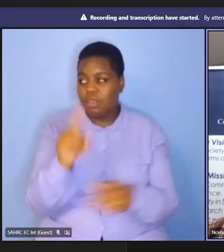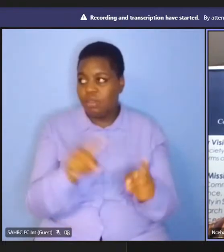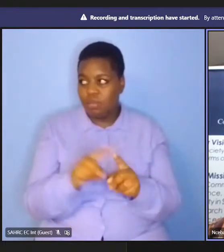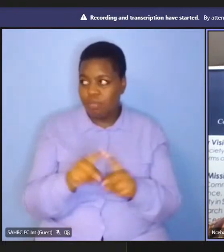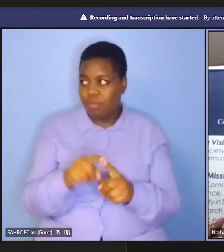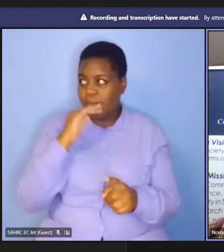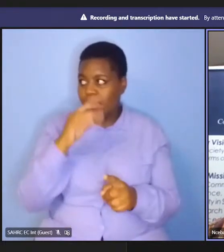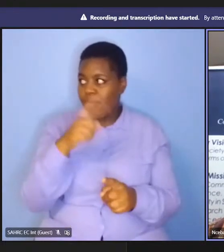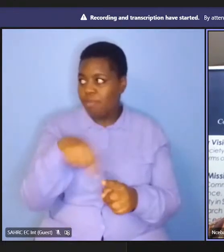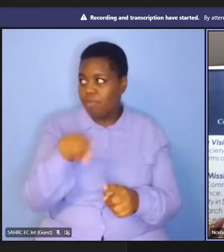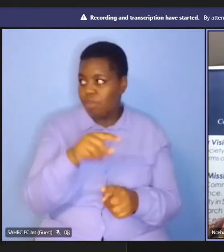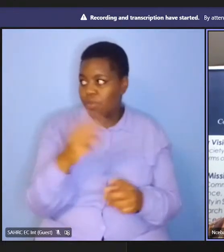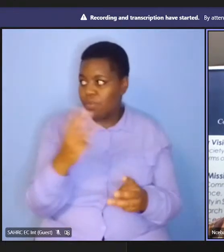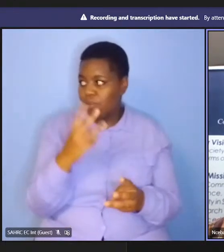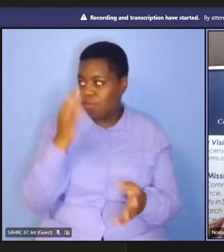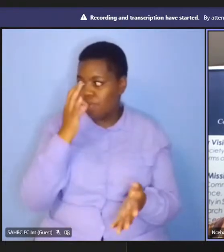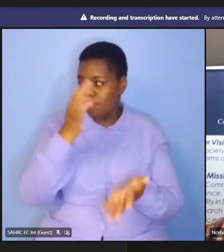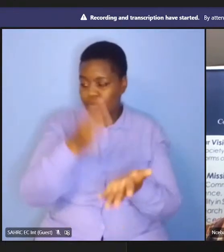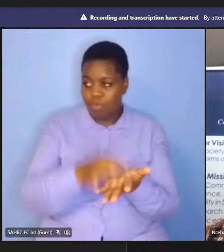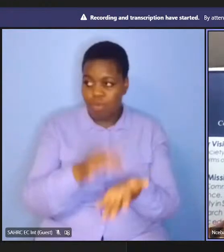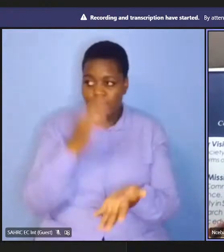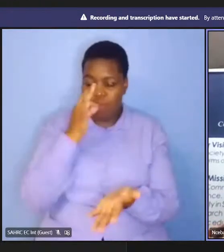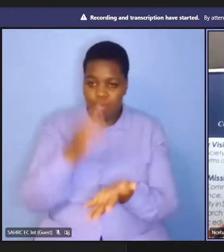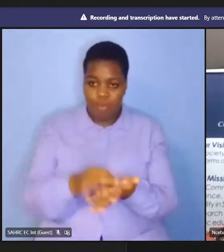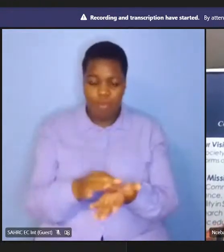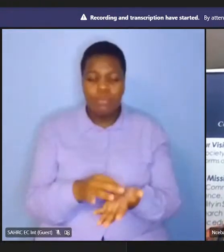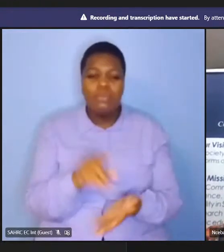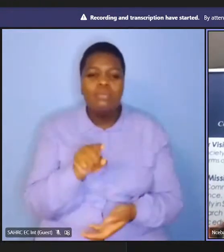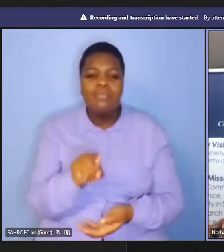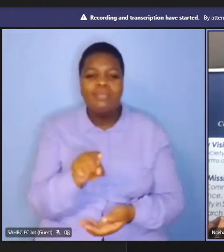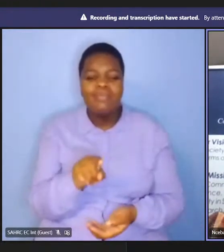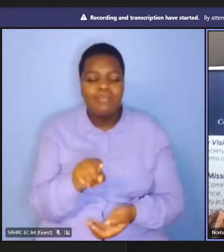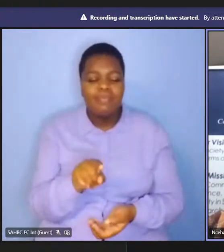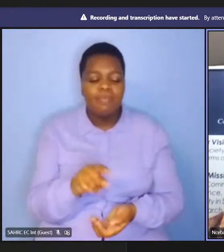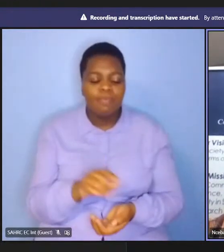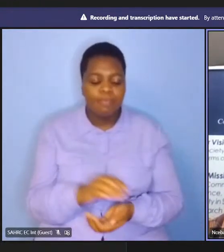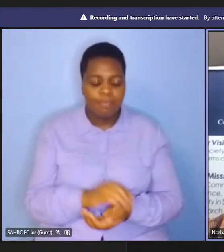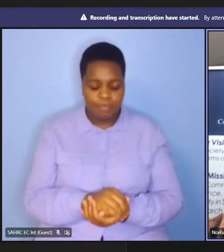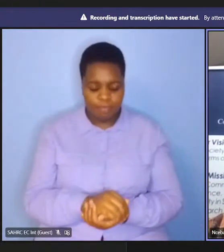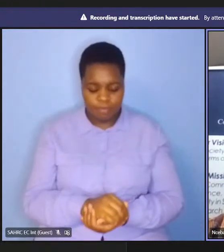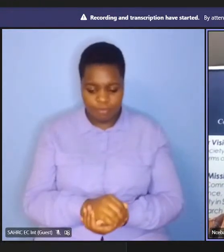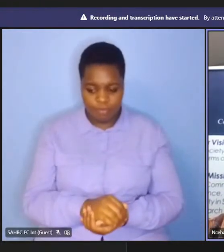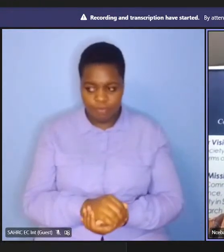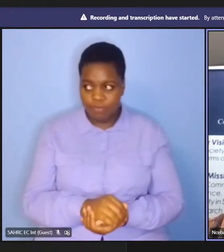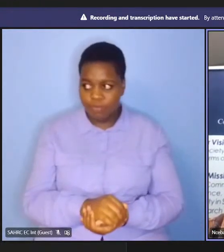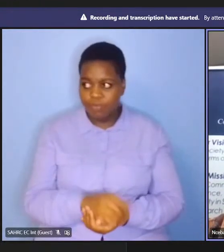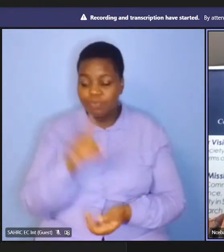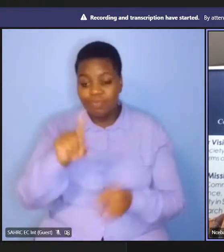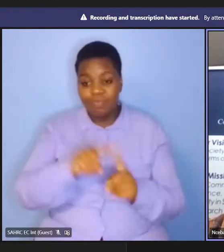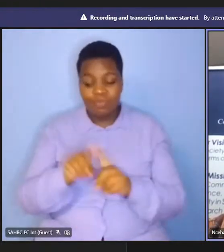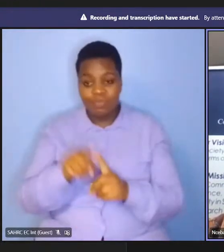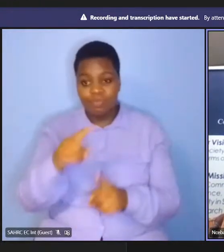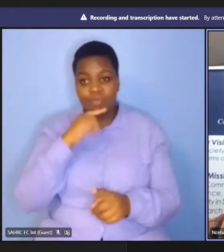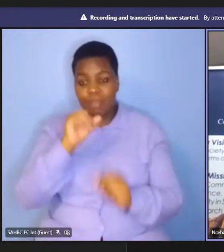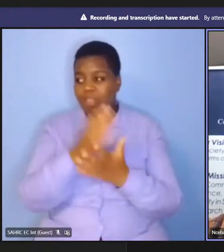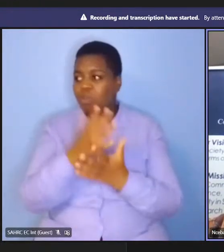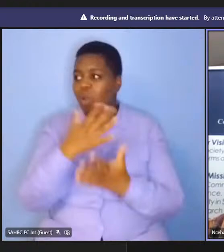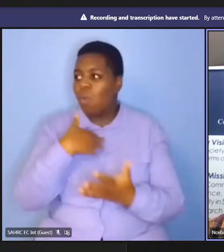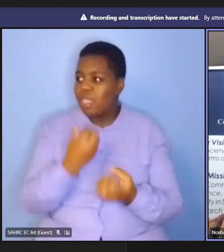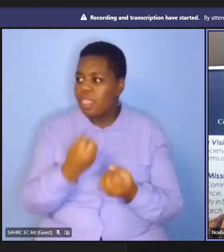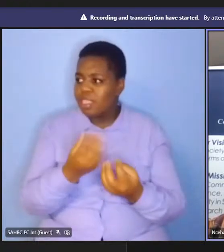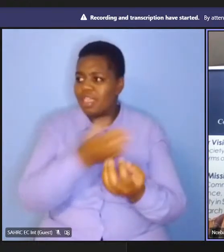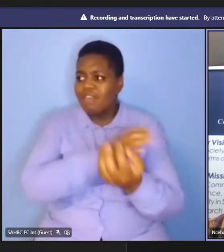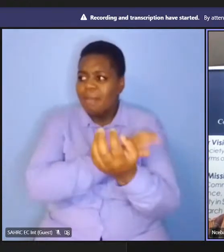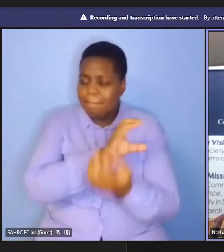those particular proposed bills. The Commission is also empowered to